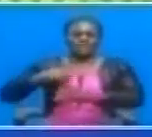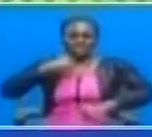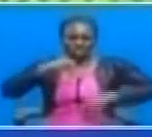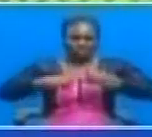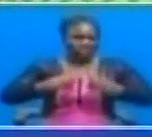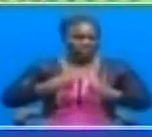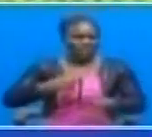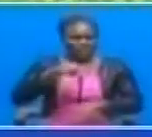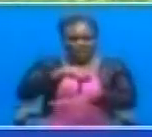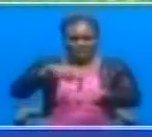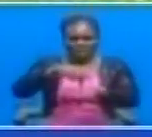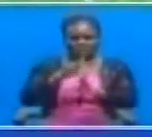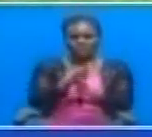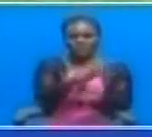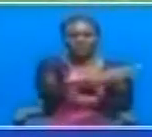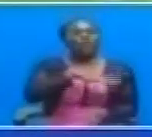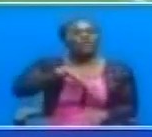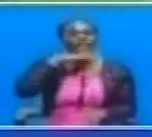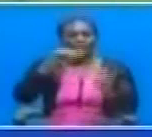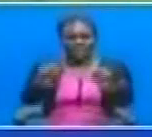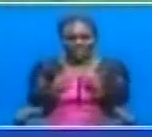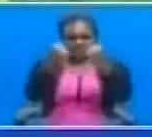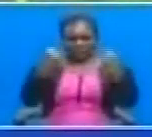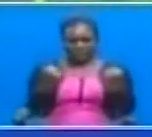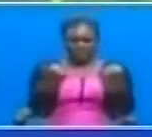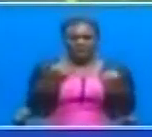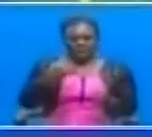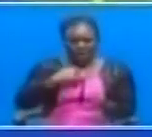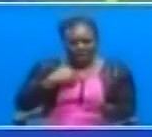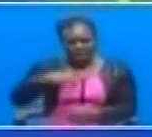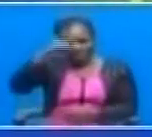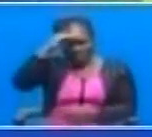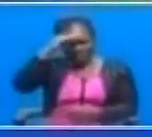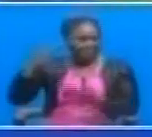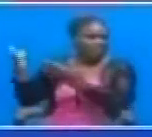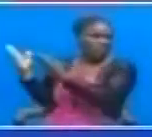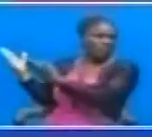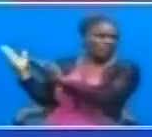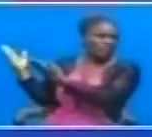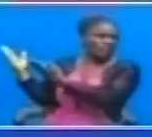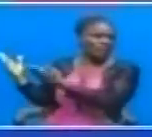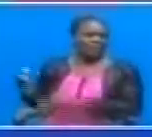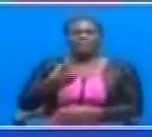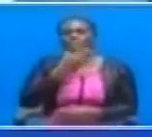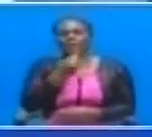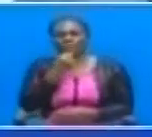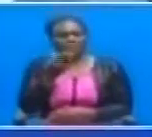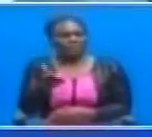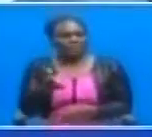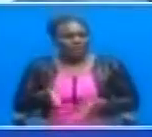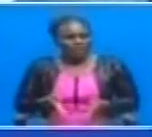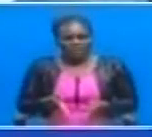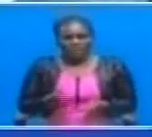goes. Hours before he died in a tragic road accident, he had his favorite drink at this bar. It was a man who used to like drinking whiskey.